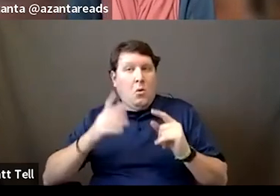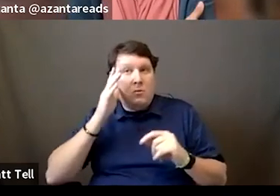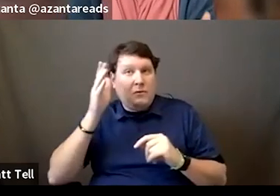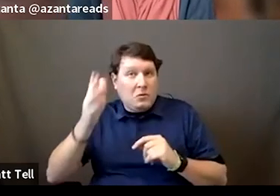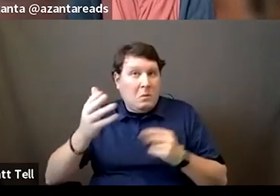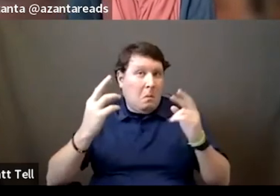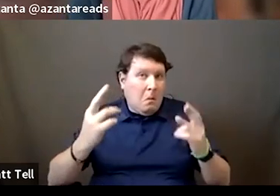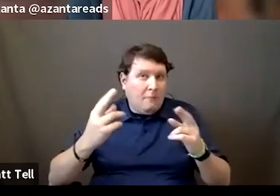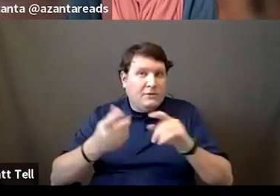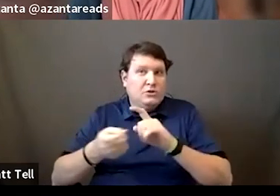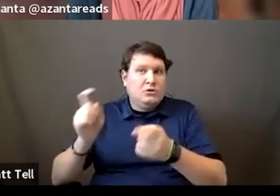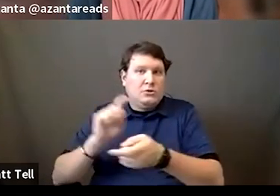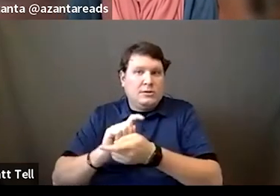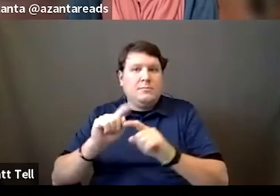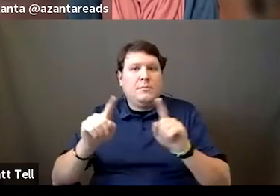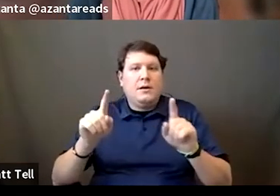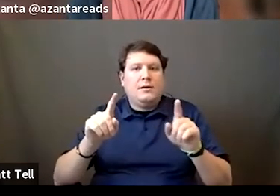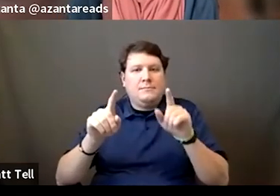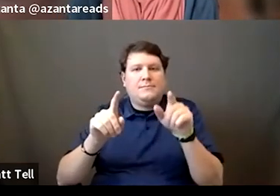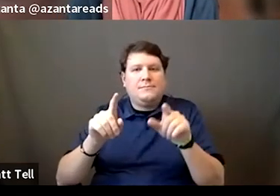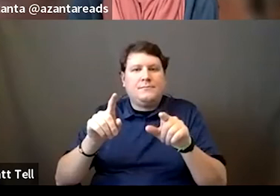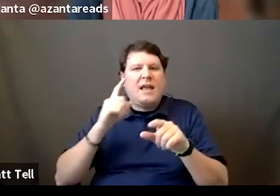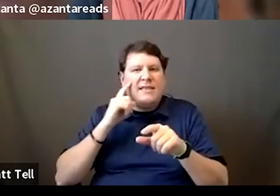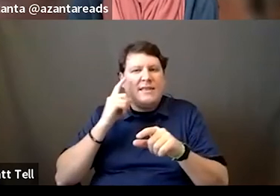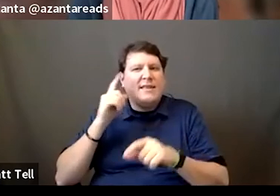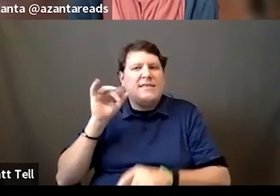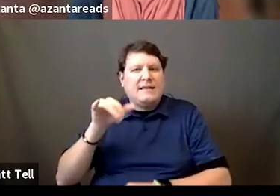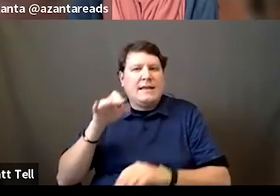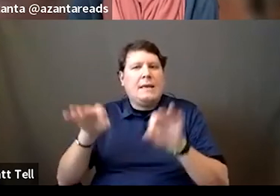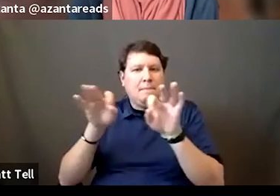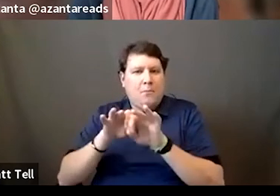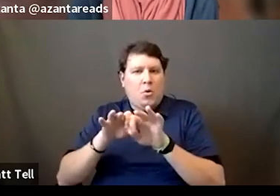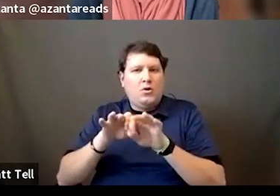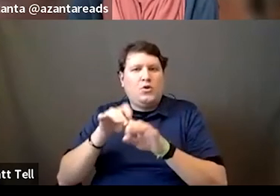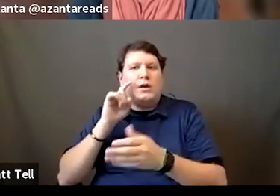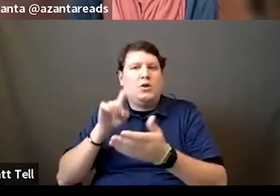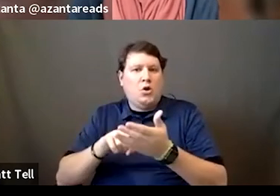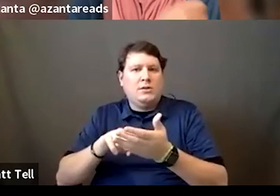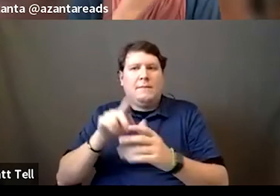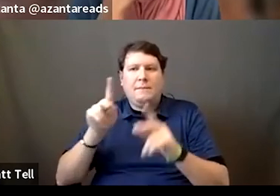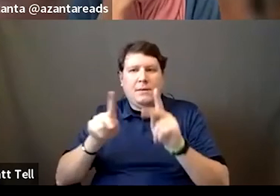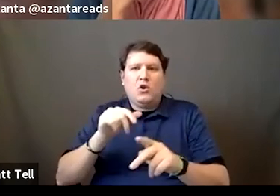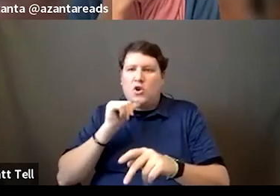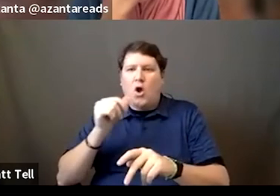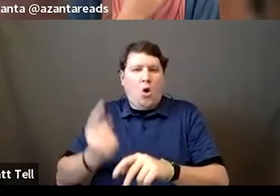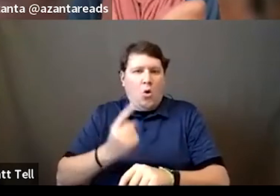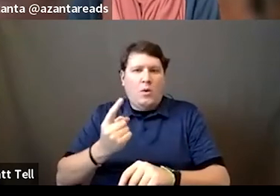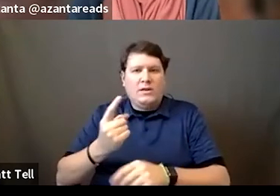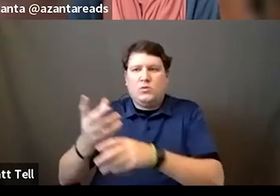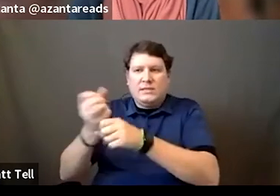But I think, yeah, I think that's really important to acknowledge, is that we're people are not always getting paid for this